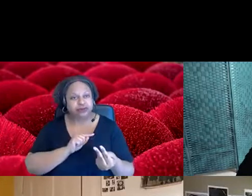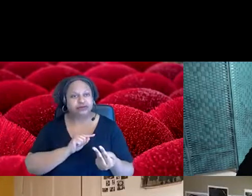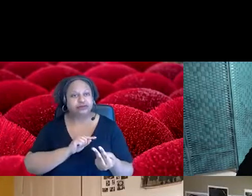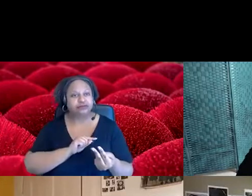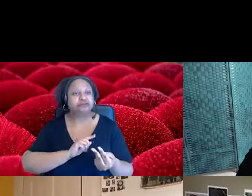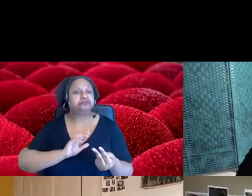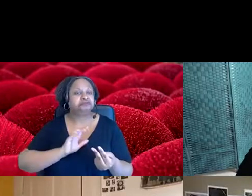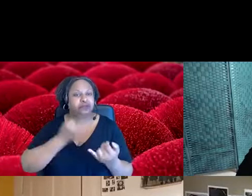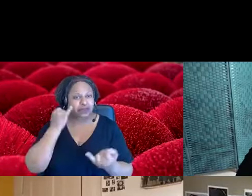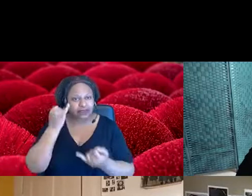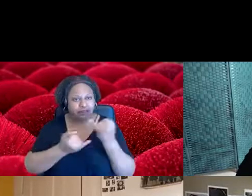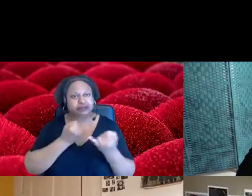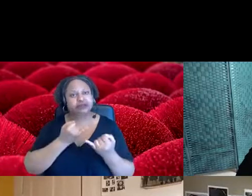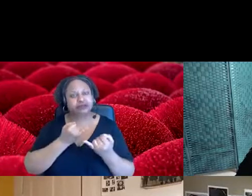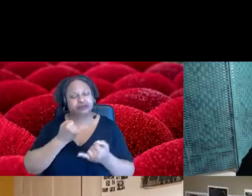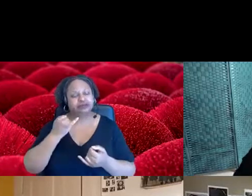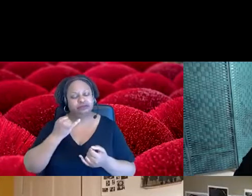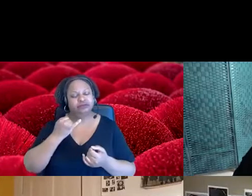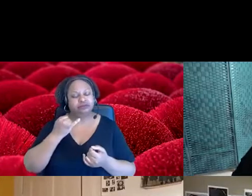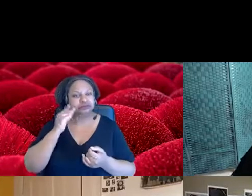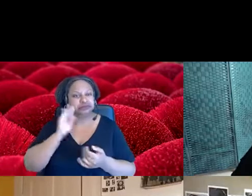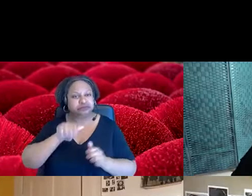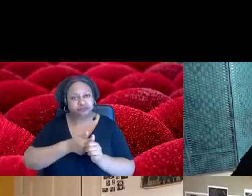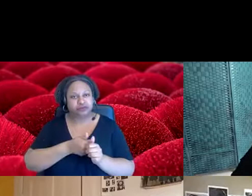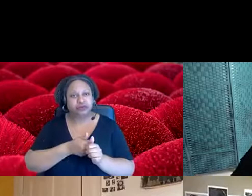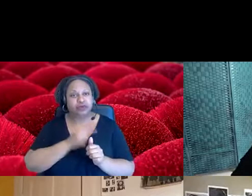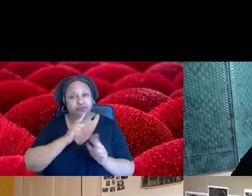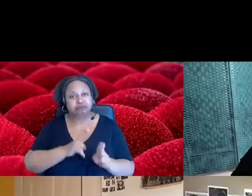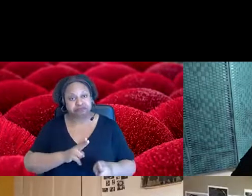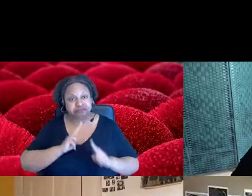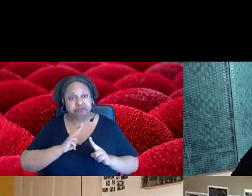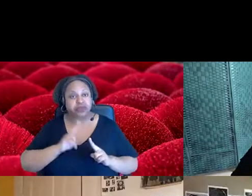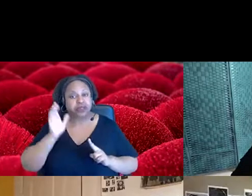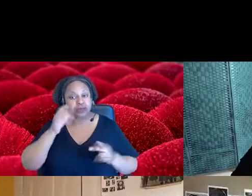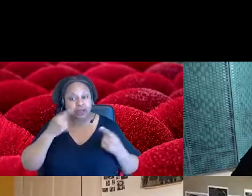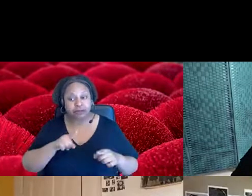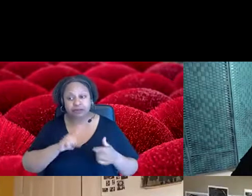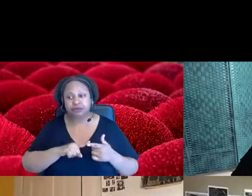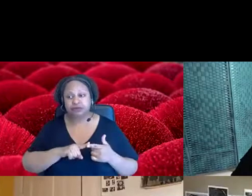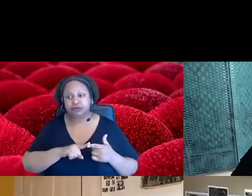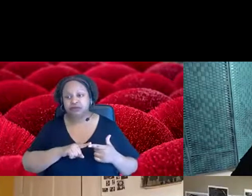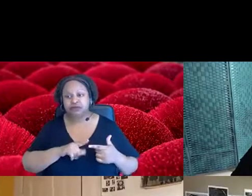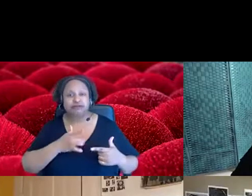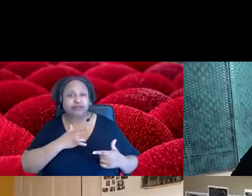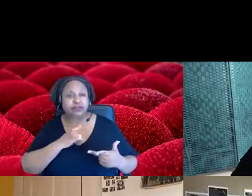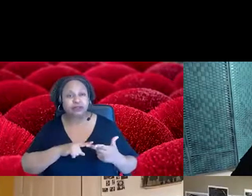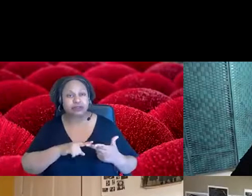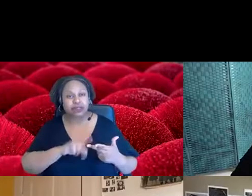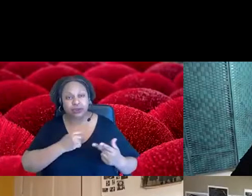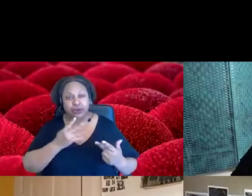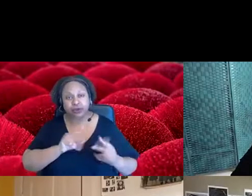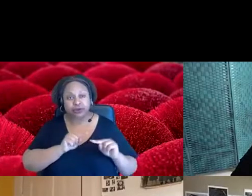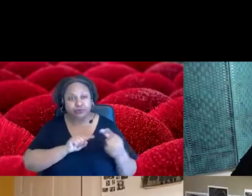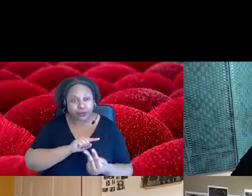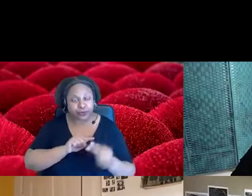It's a privilege to hear from you about what's happening and how you're feeling and how you're seeing things. So this was the